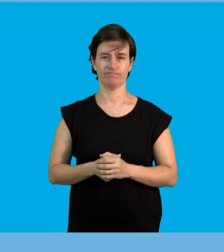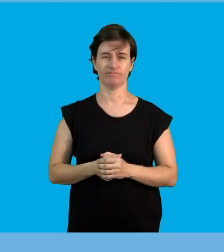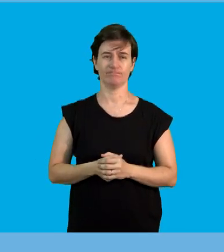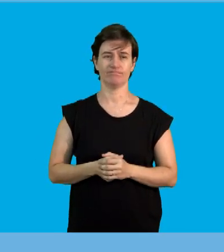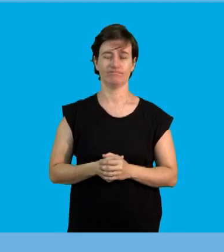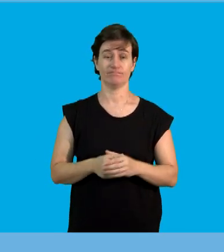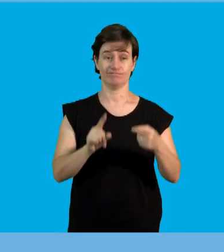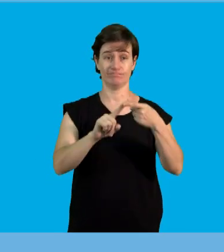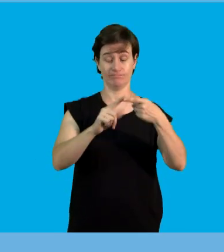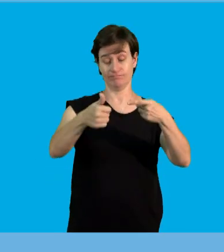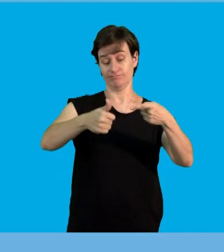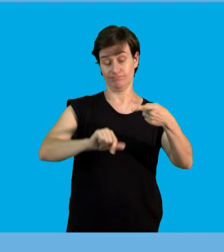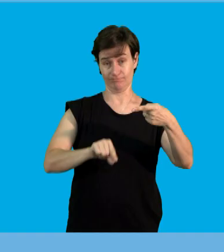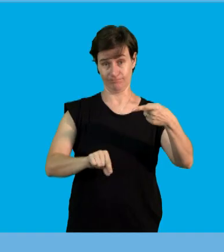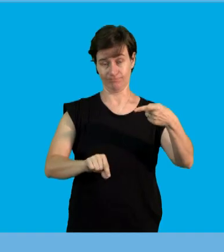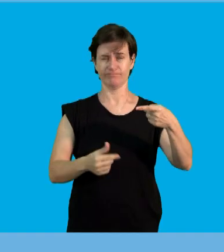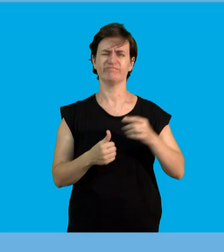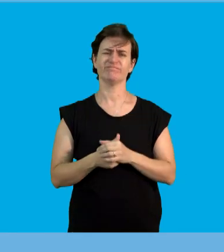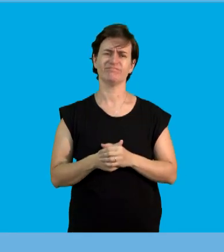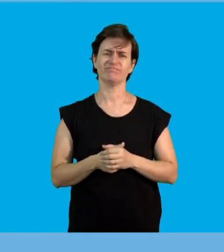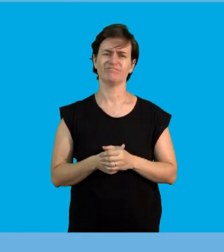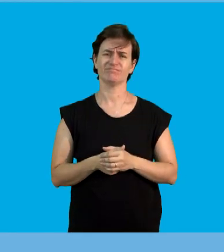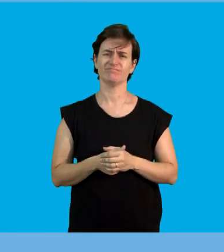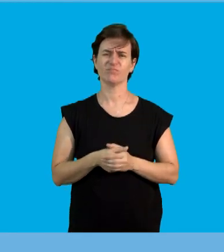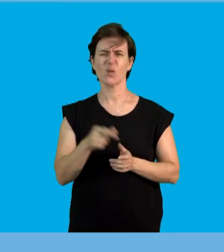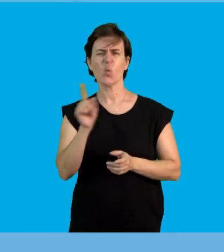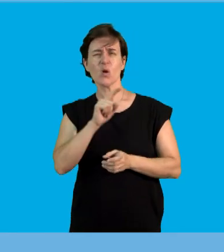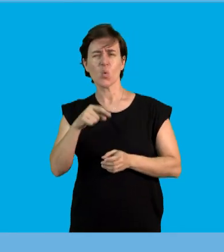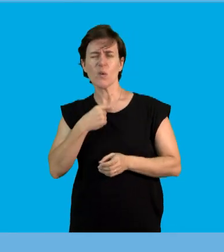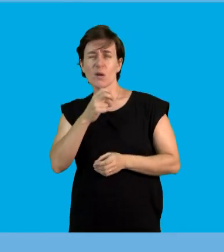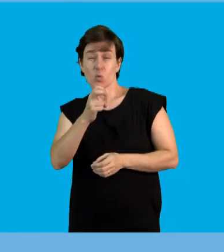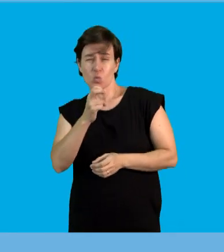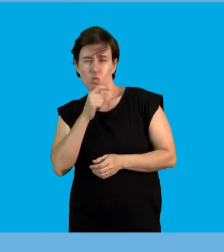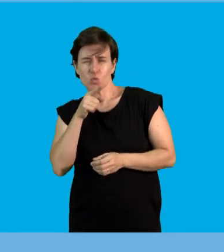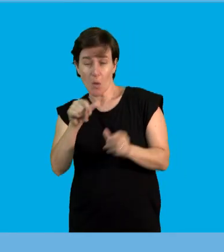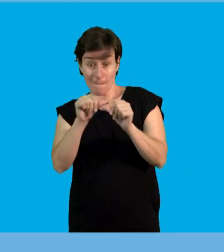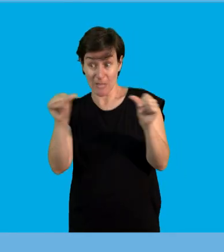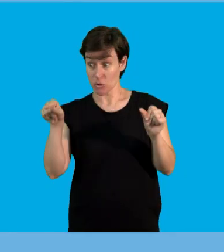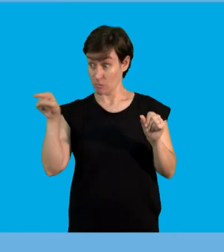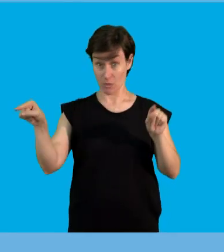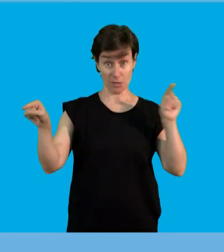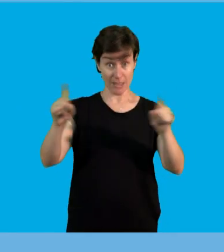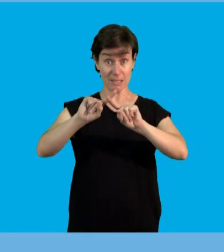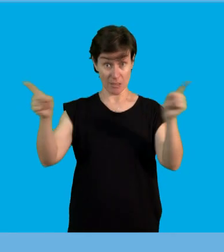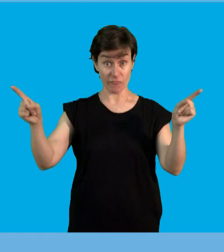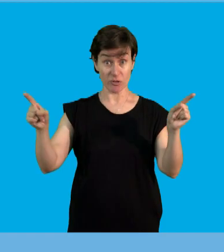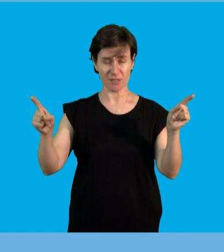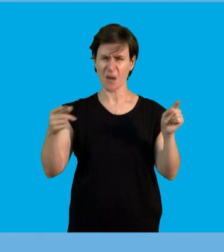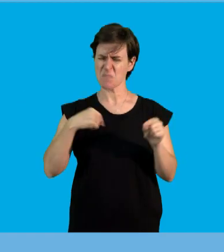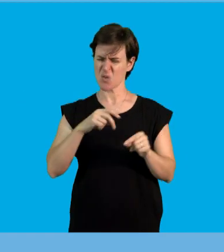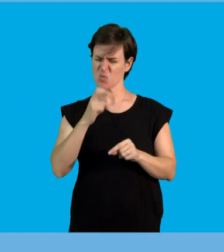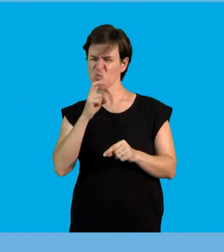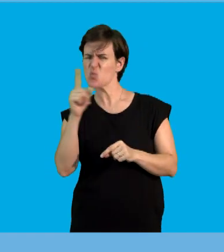difference. And our second question says, what instrument is used to measure